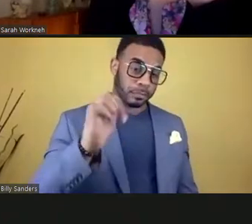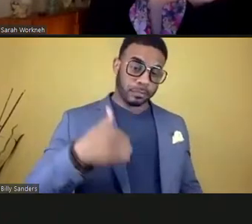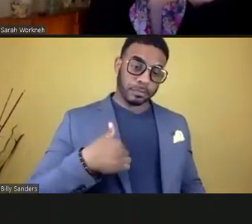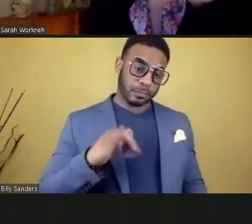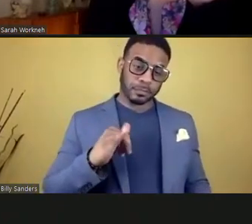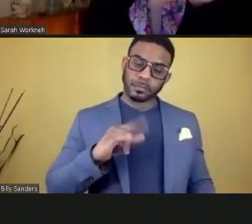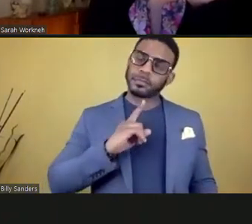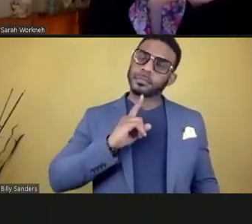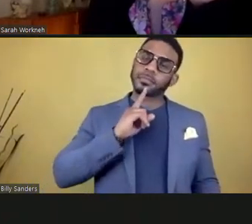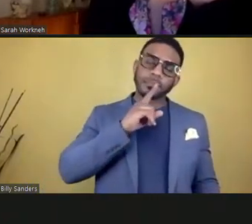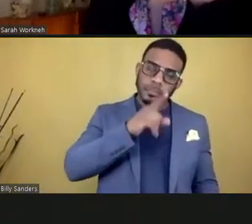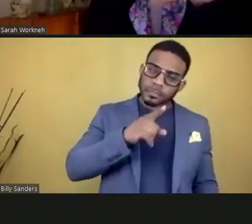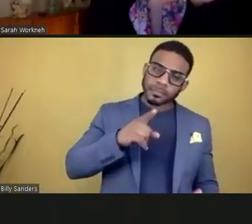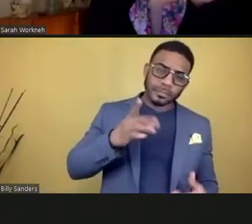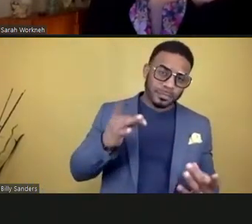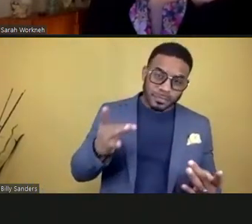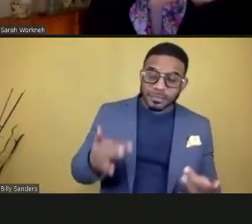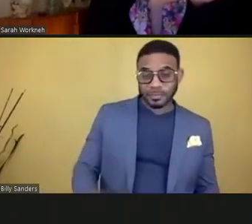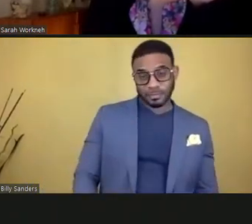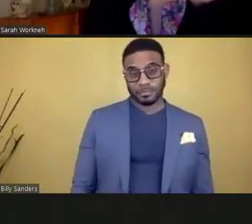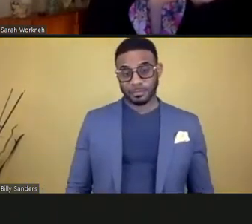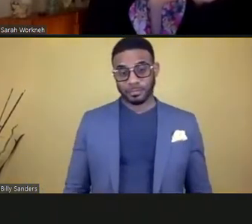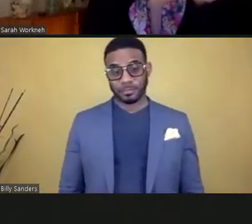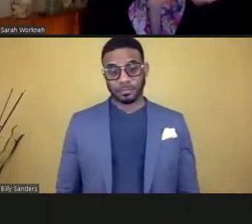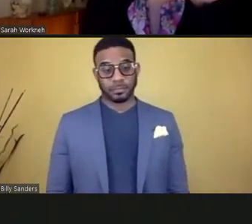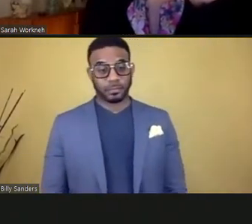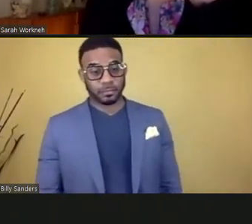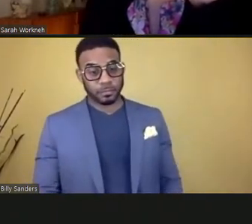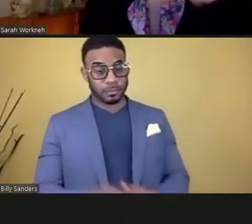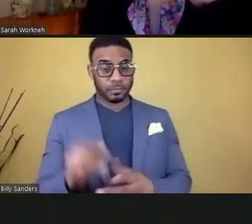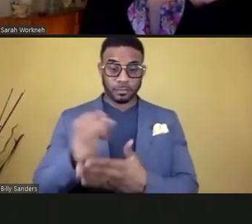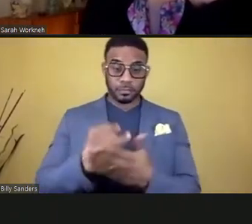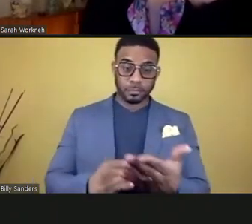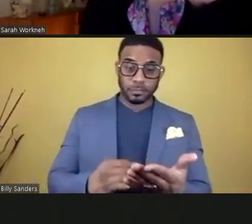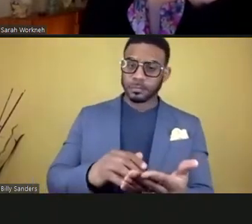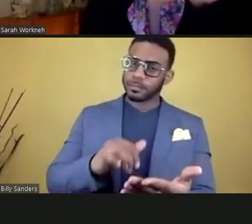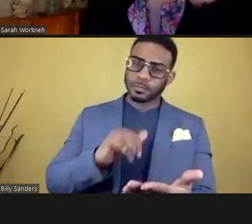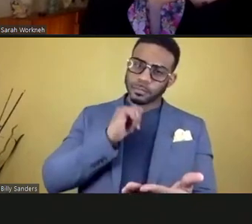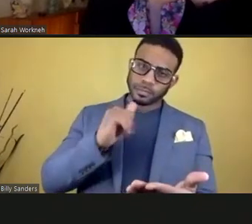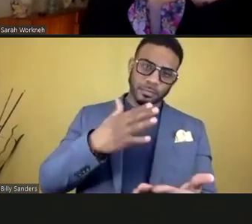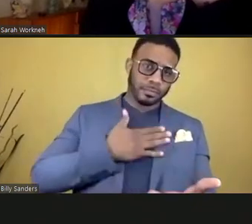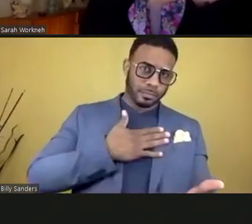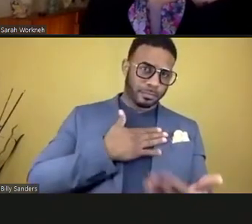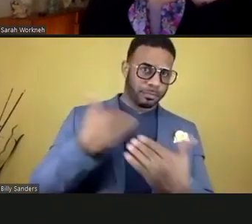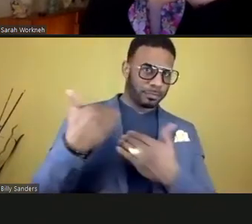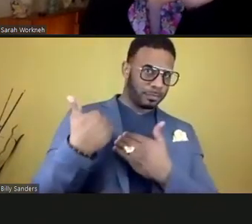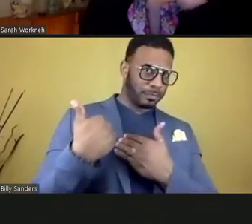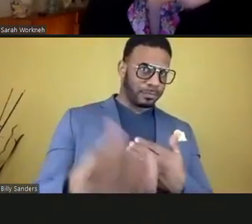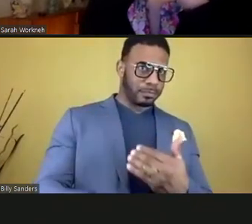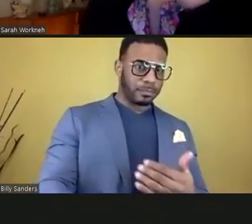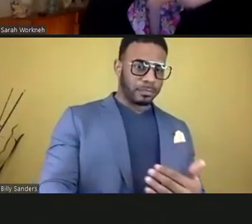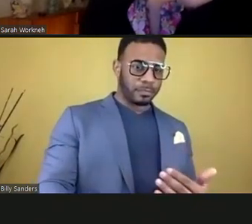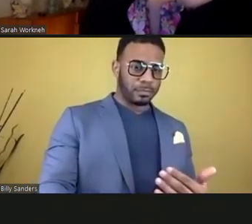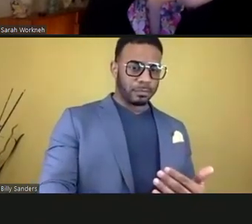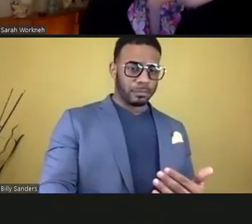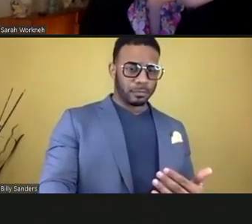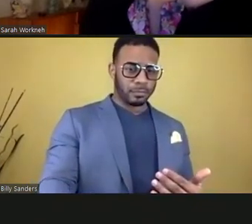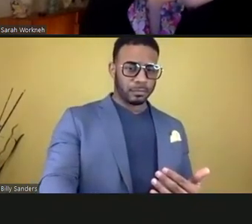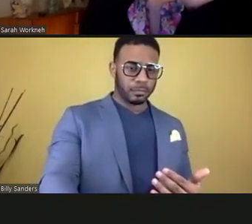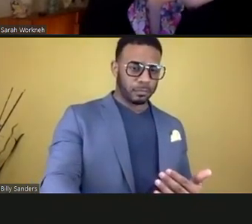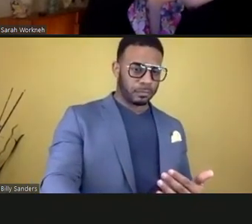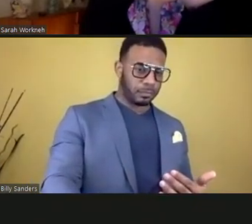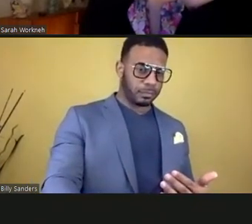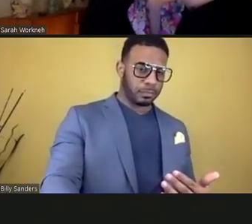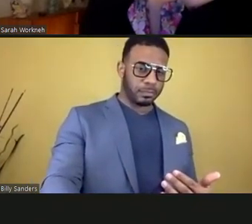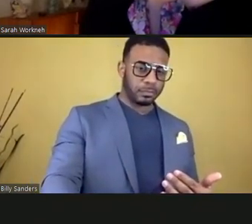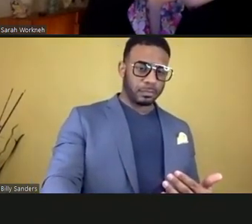a real tension. But as the artist, it's not my responsibility, you know? And